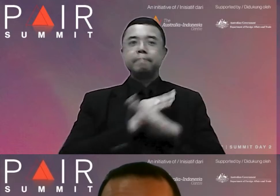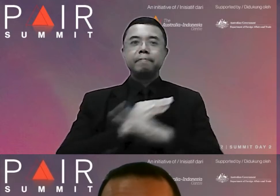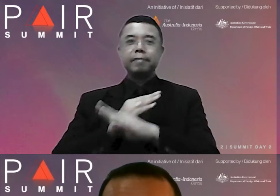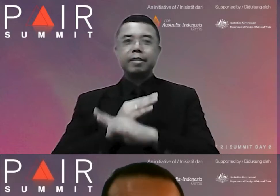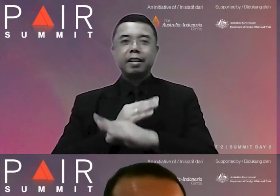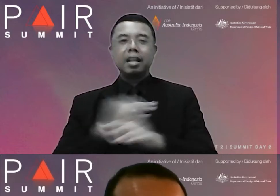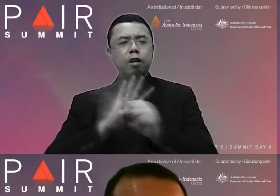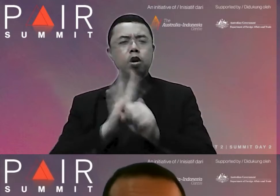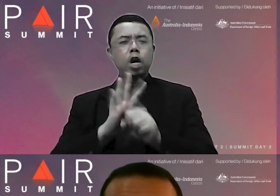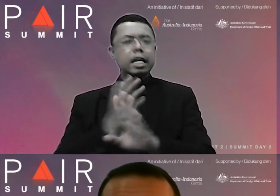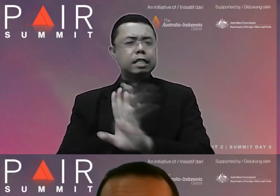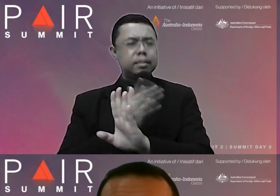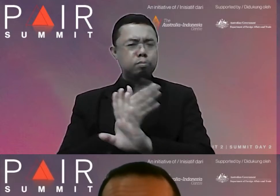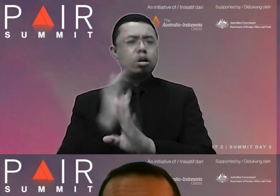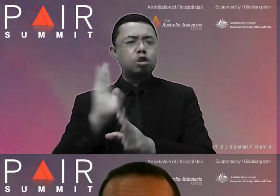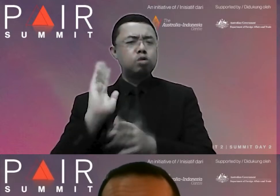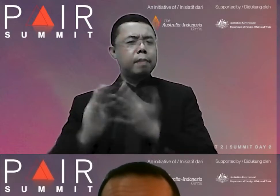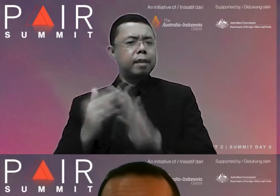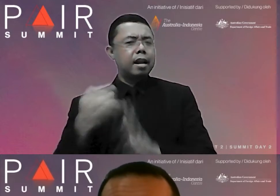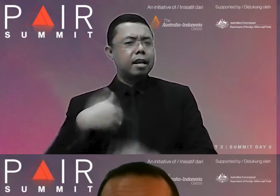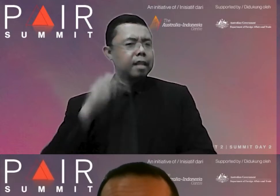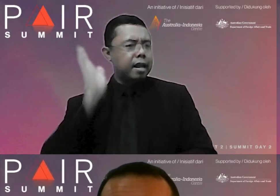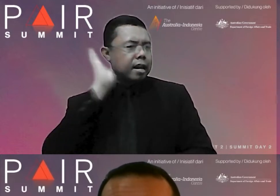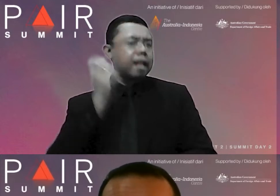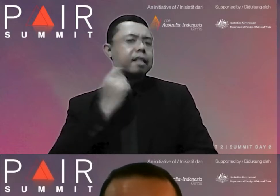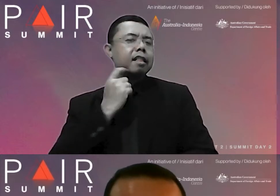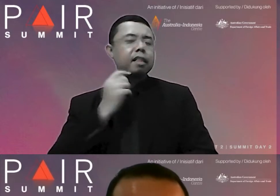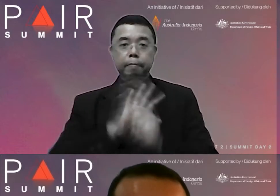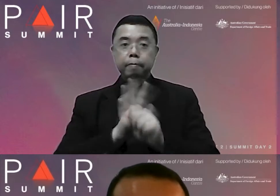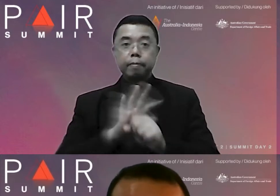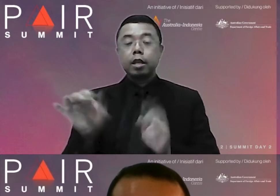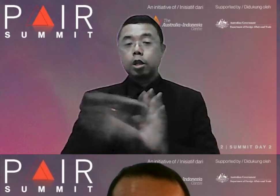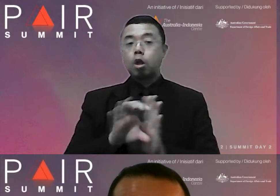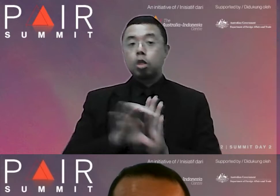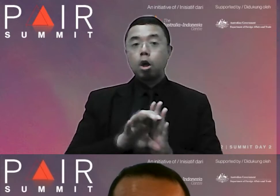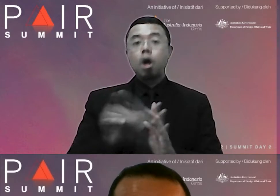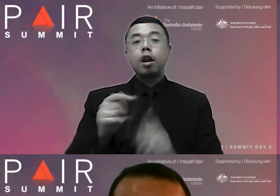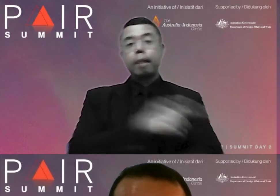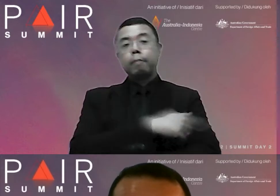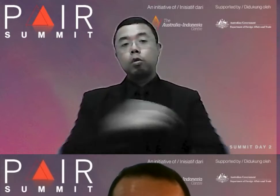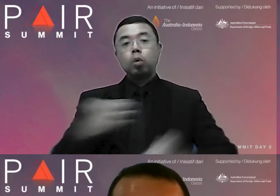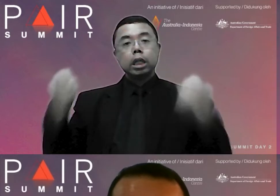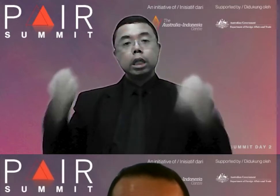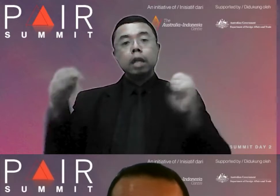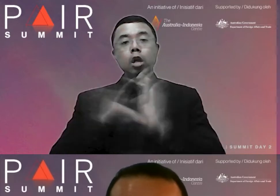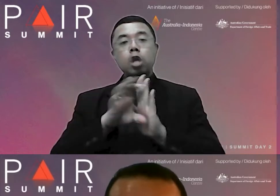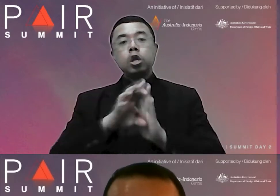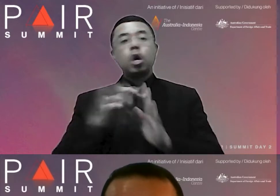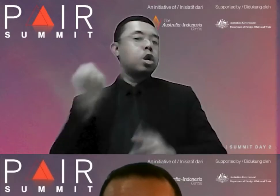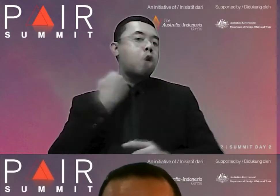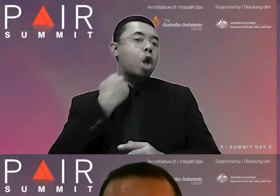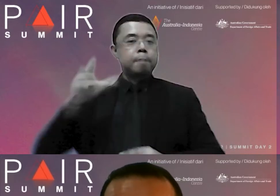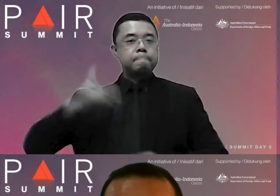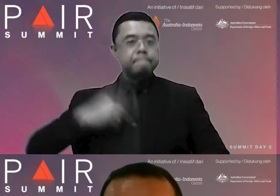COVID-19 among the health workers, particularly among the doctors. We do know that there are a lot of doctors actually get